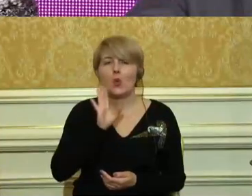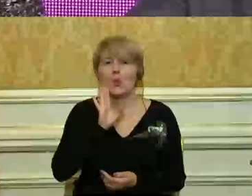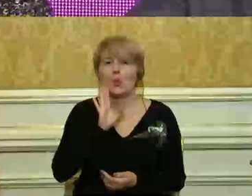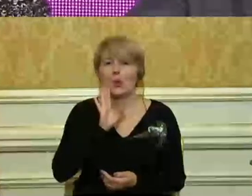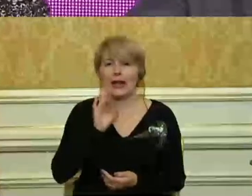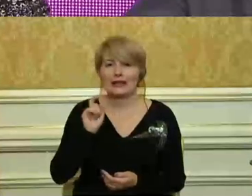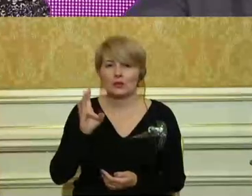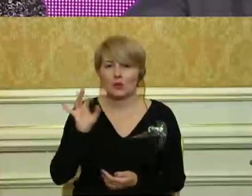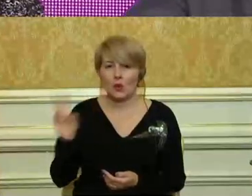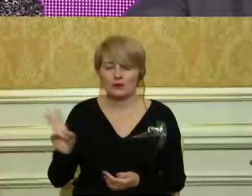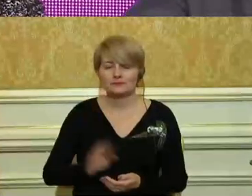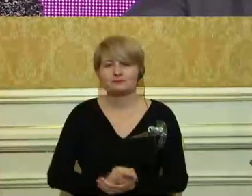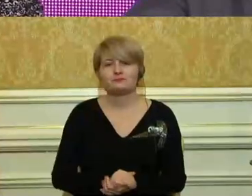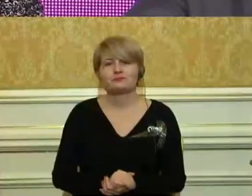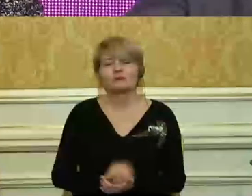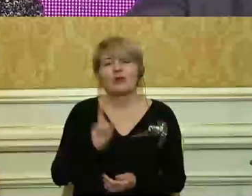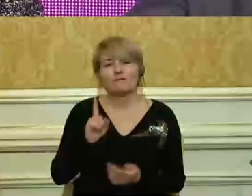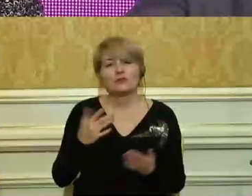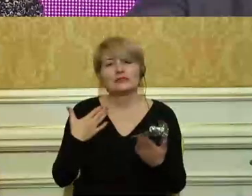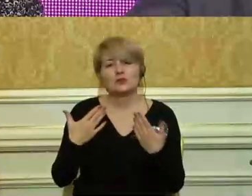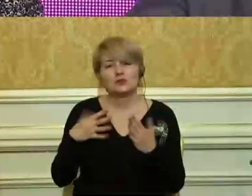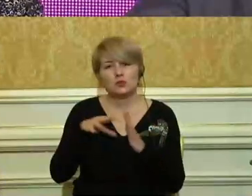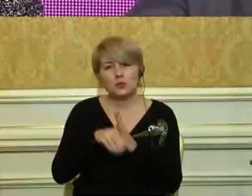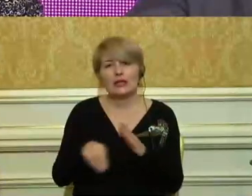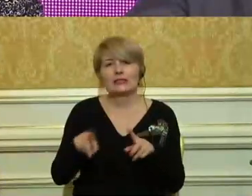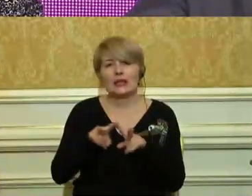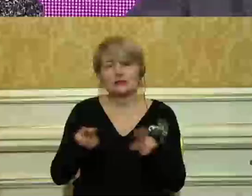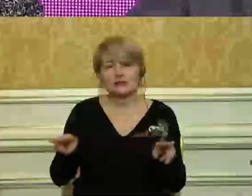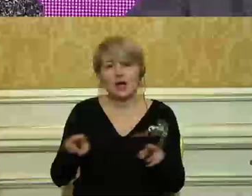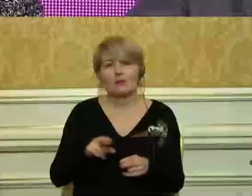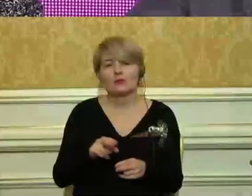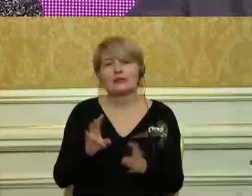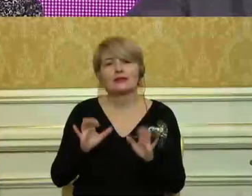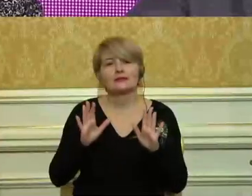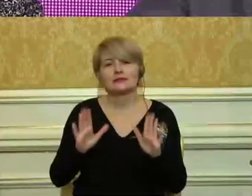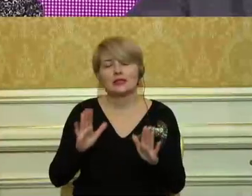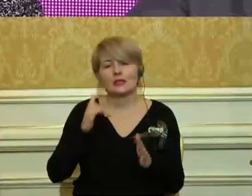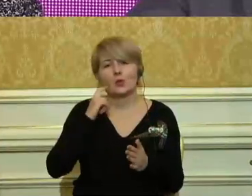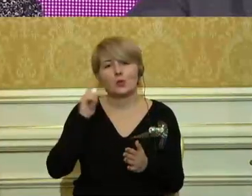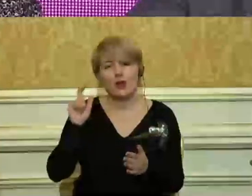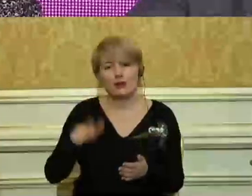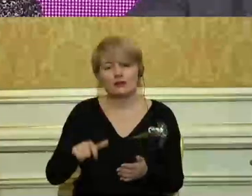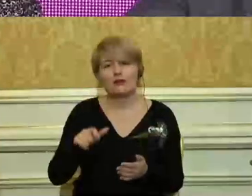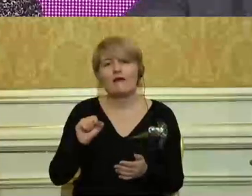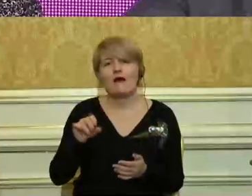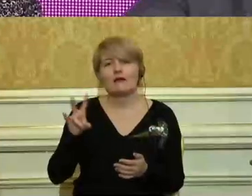And of course, this forum is not only about Ukraine, but about the future of